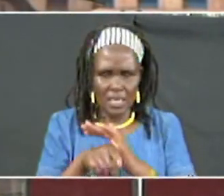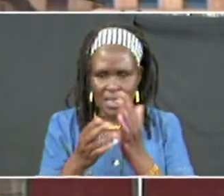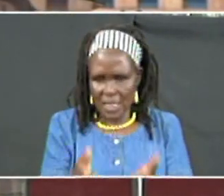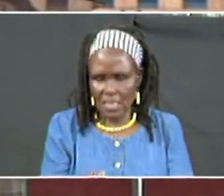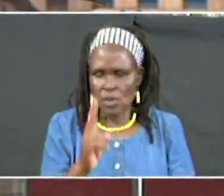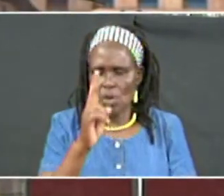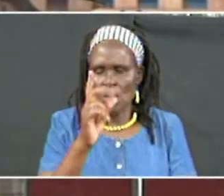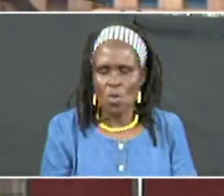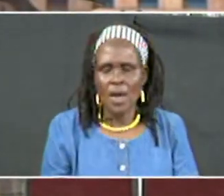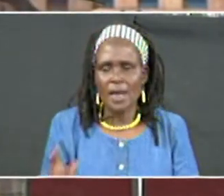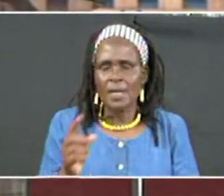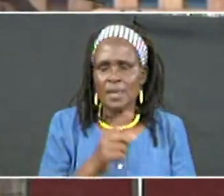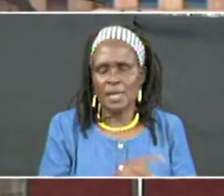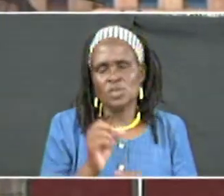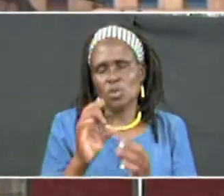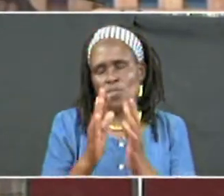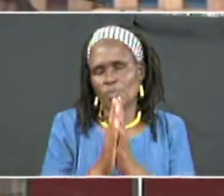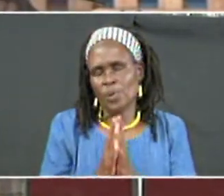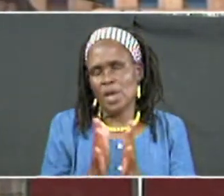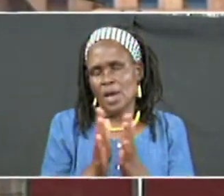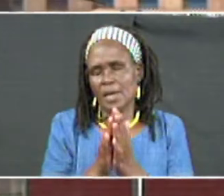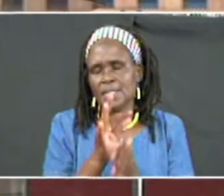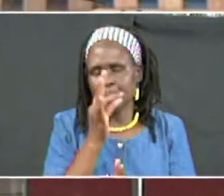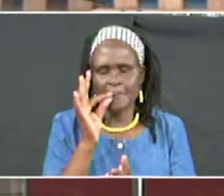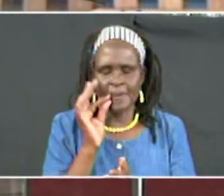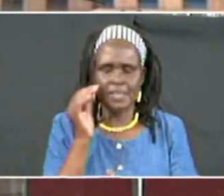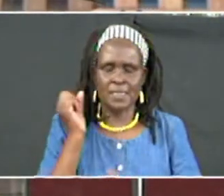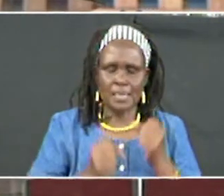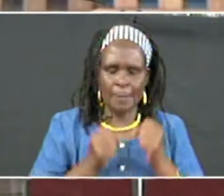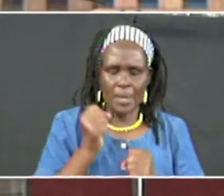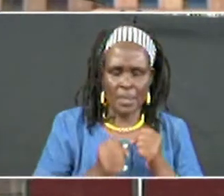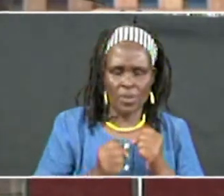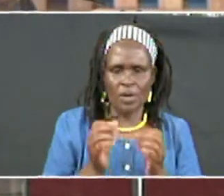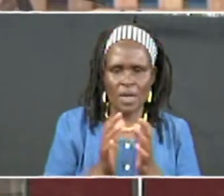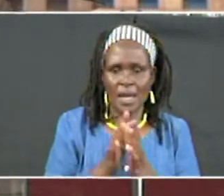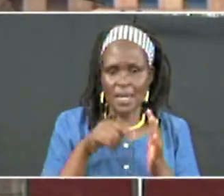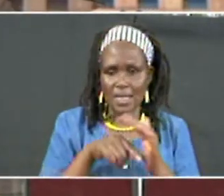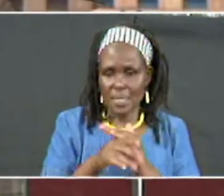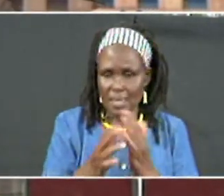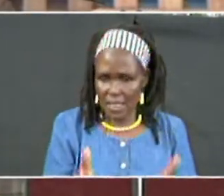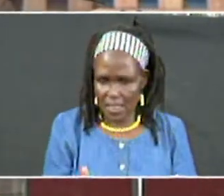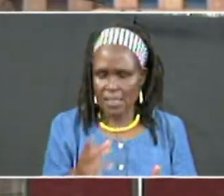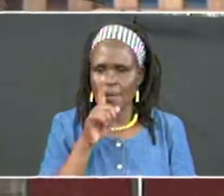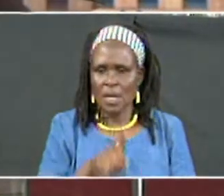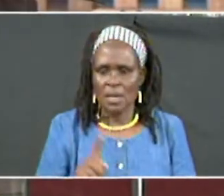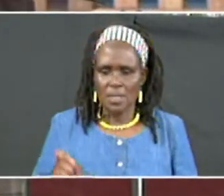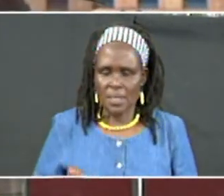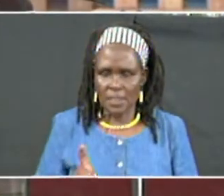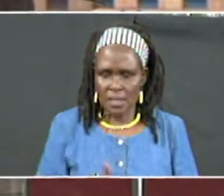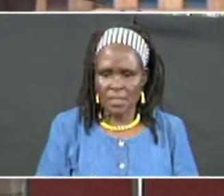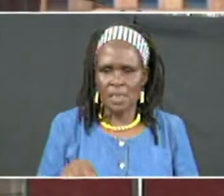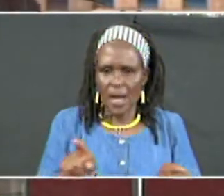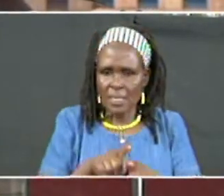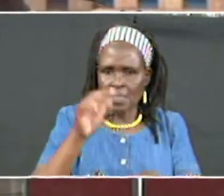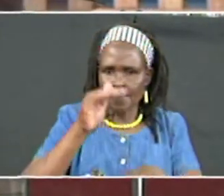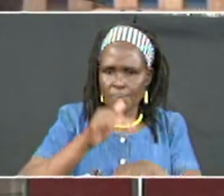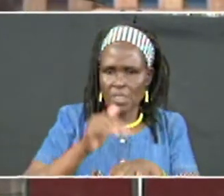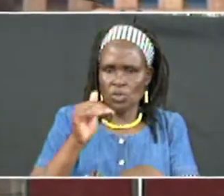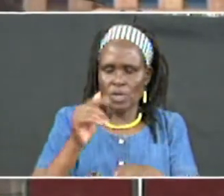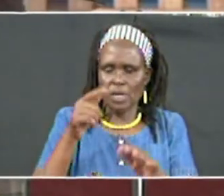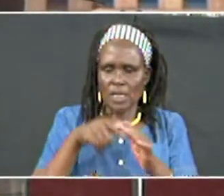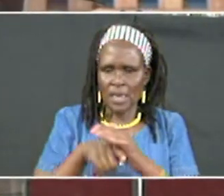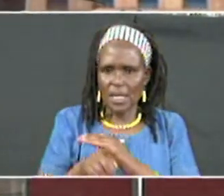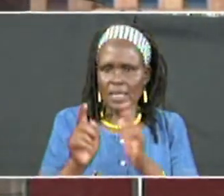and fasting marathon. And may this reprieve, brothers and sisters, as is mentioned in the